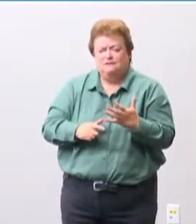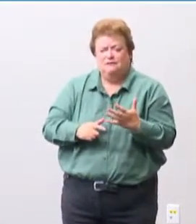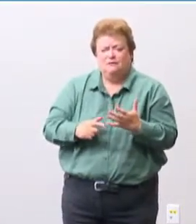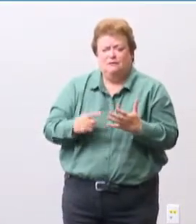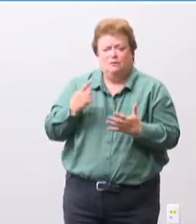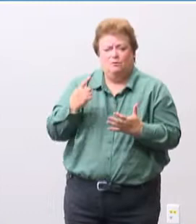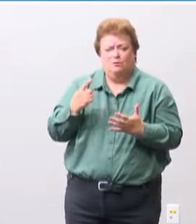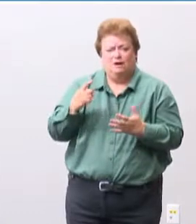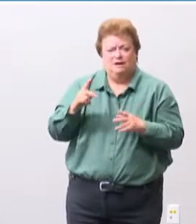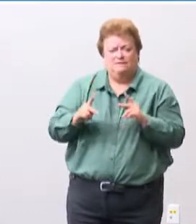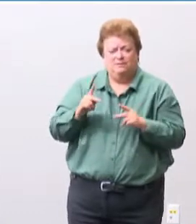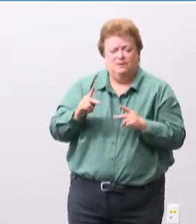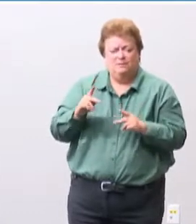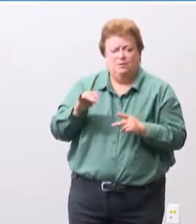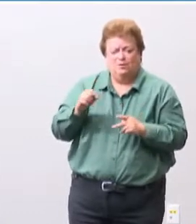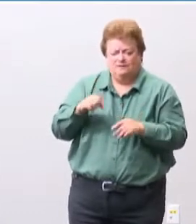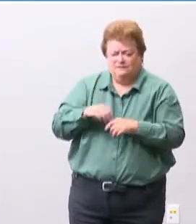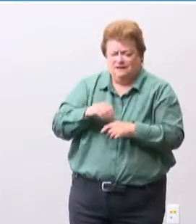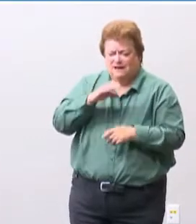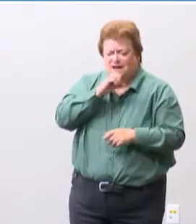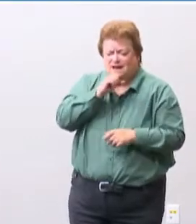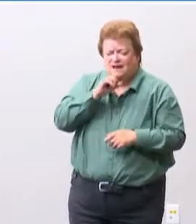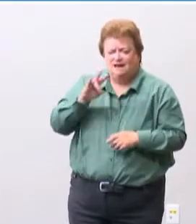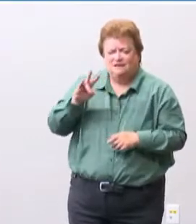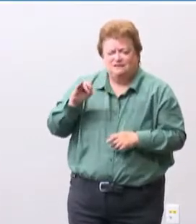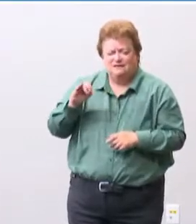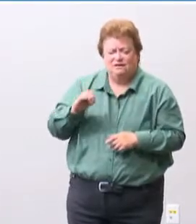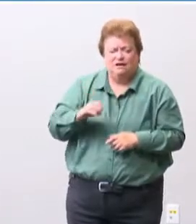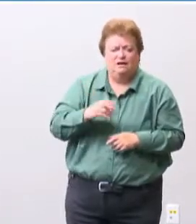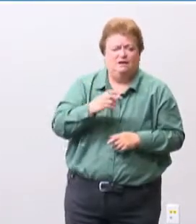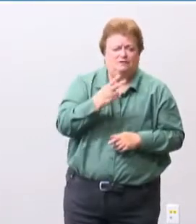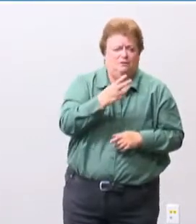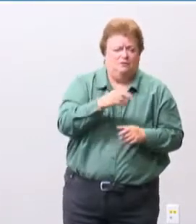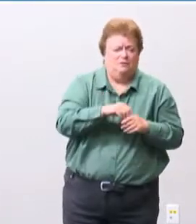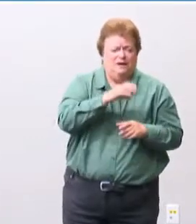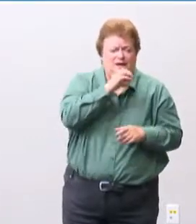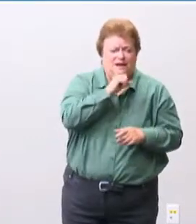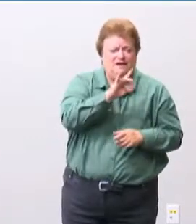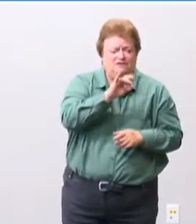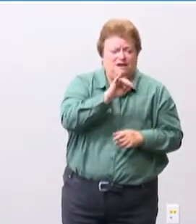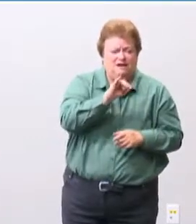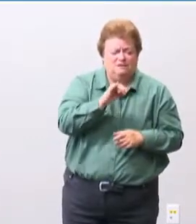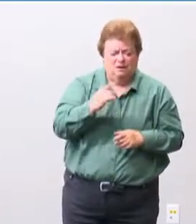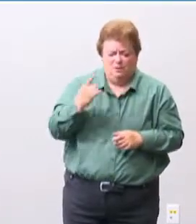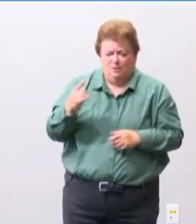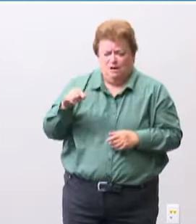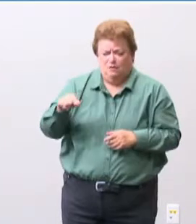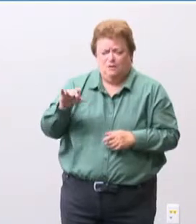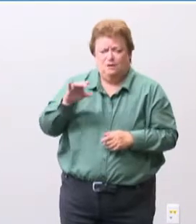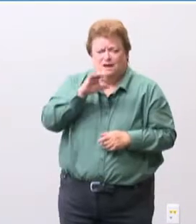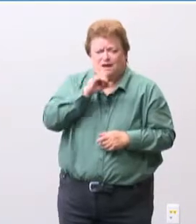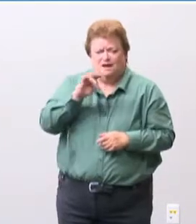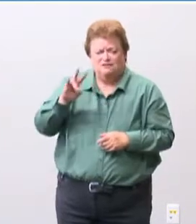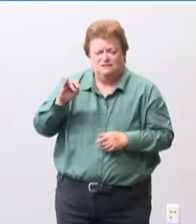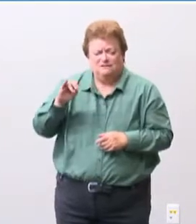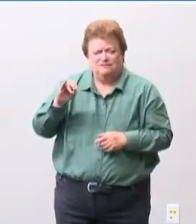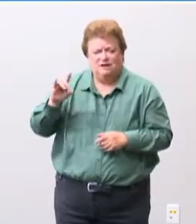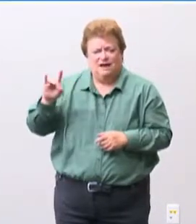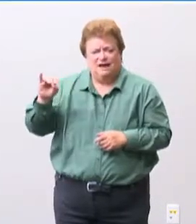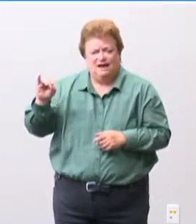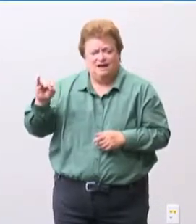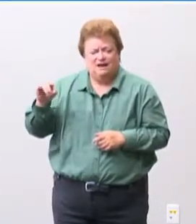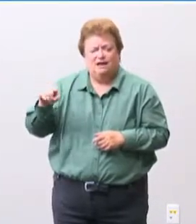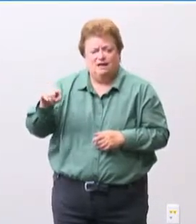one of the people was in their 70s and 2 were in their 80s. And one of the people in their 70s and an 80-year-old